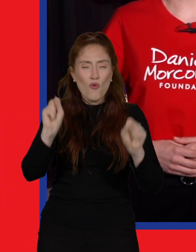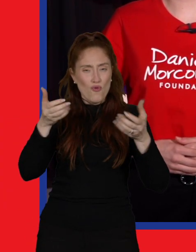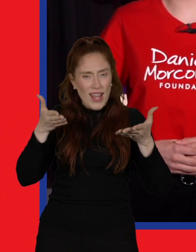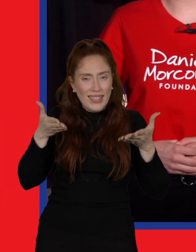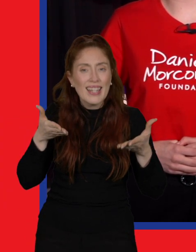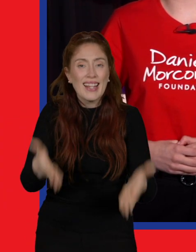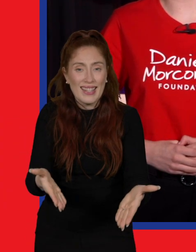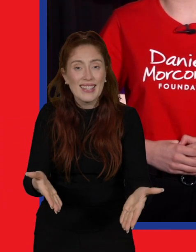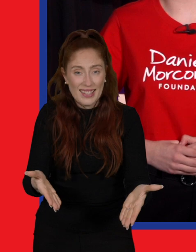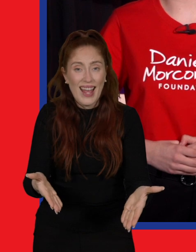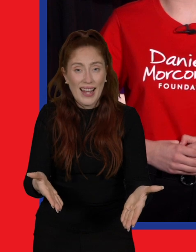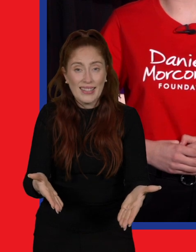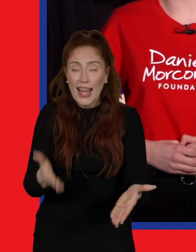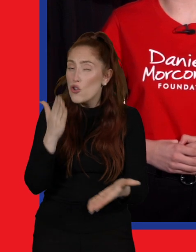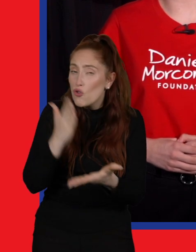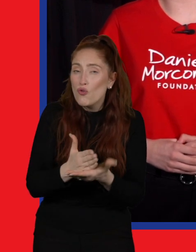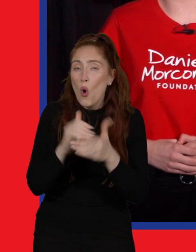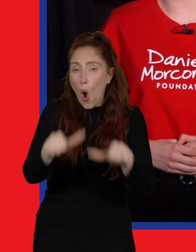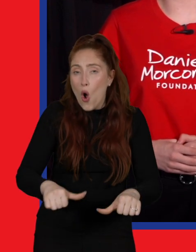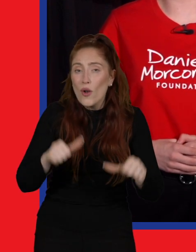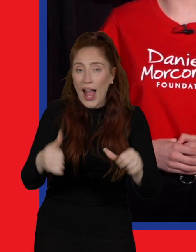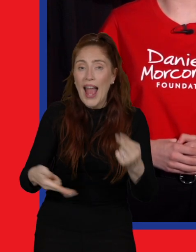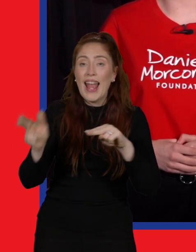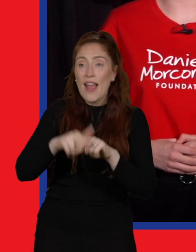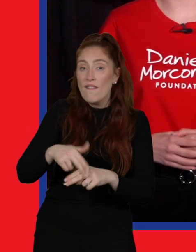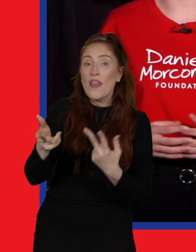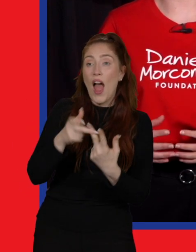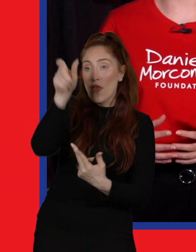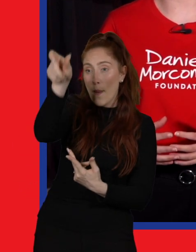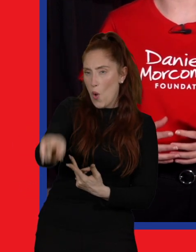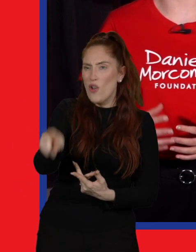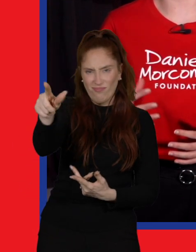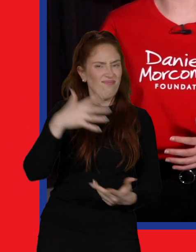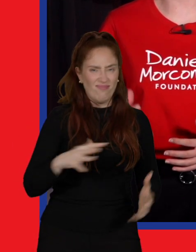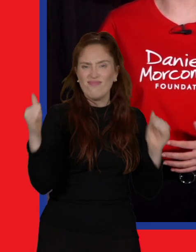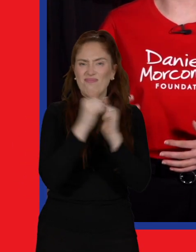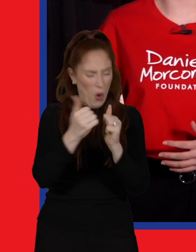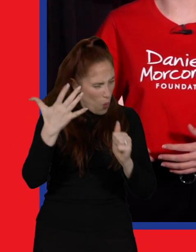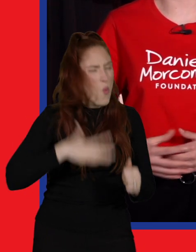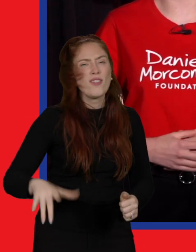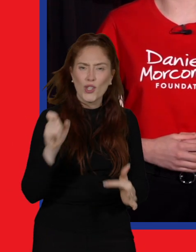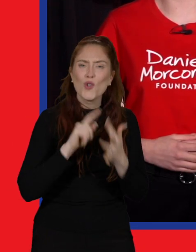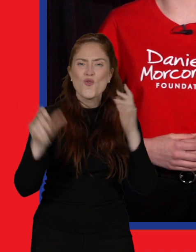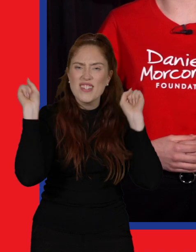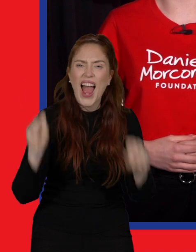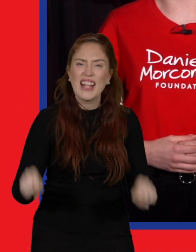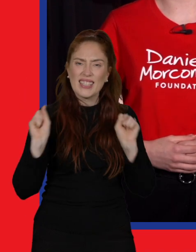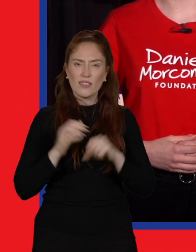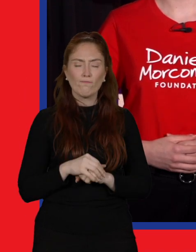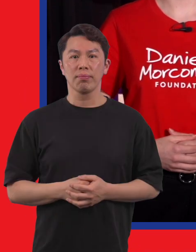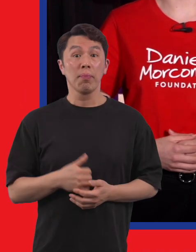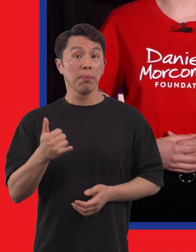Remember, enthusiastic and affirmative consent is only truly given when the other person is really into doing what you are